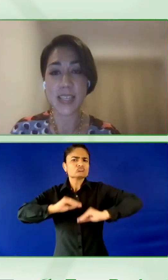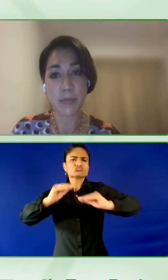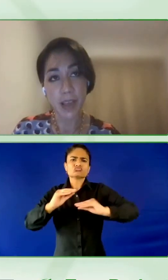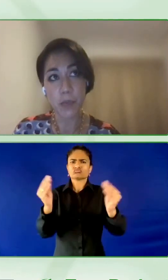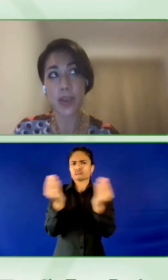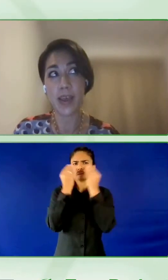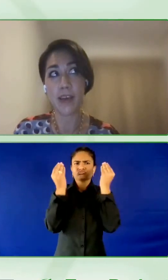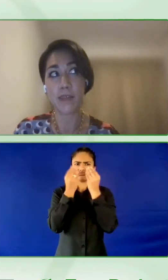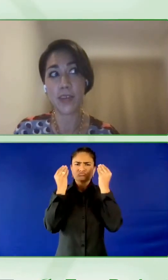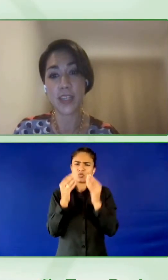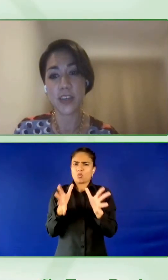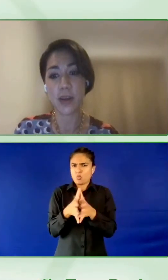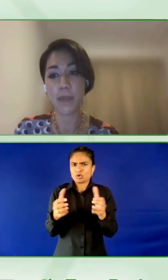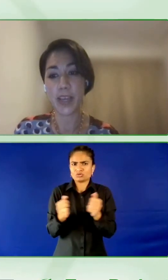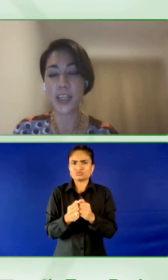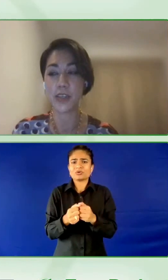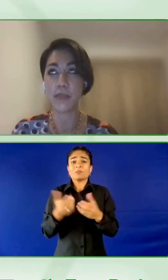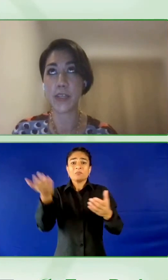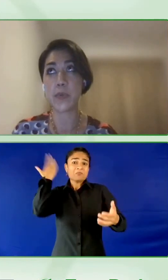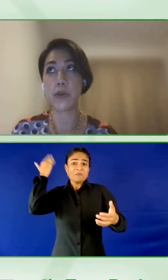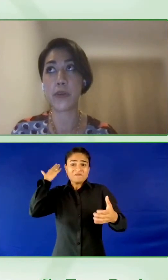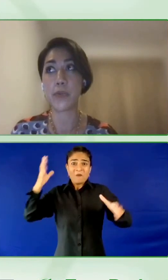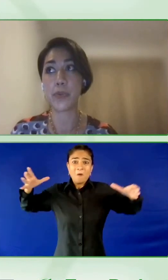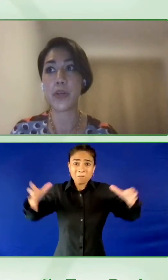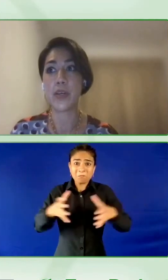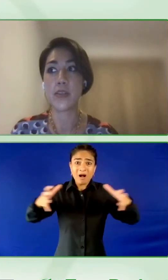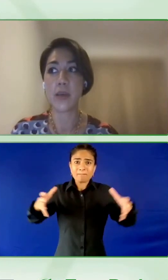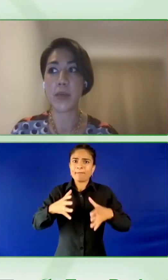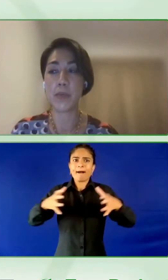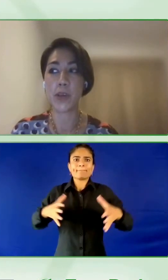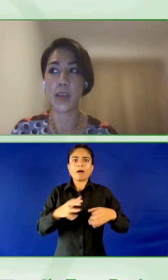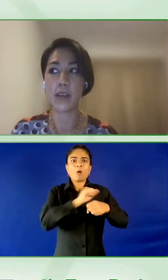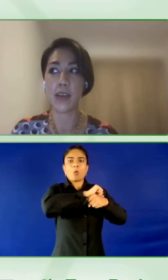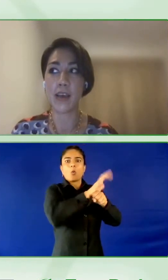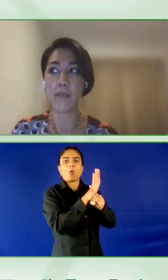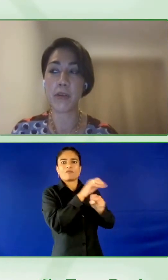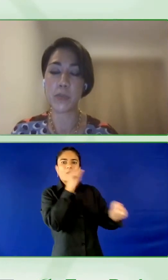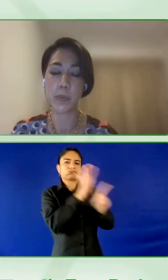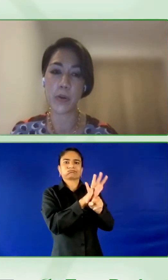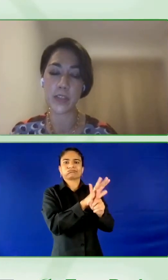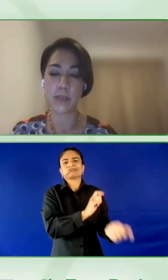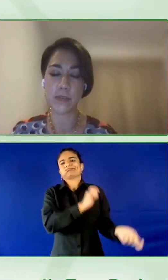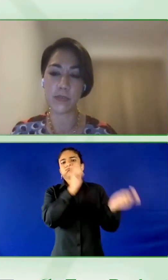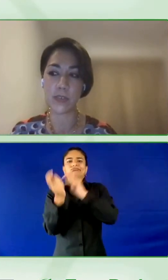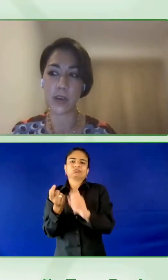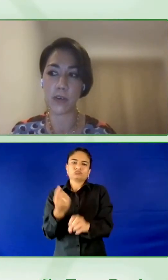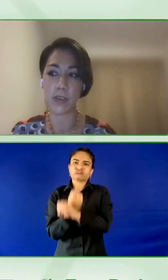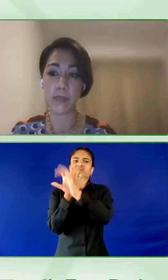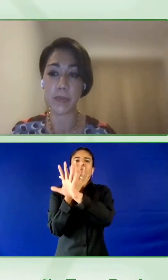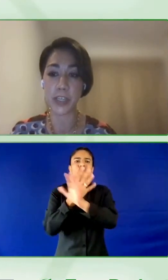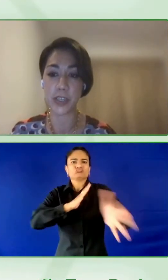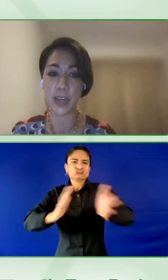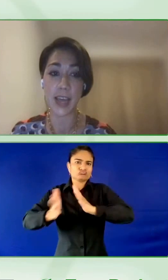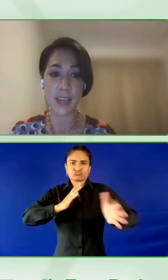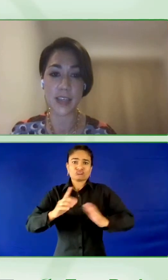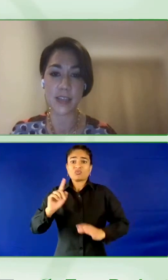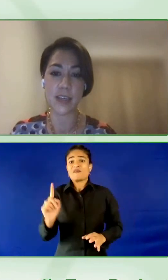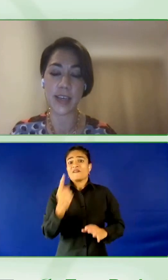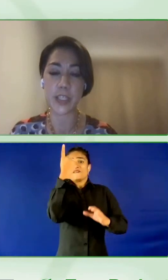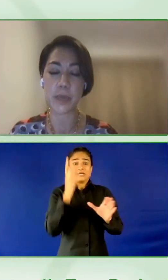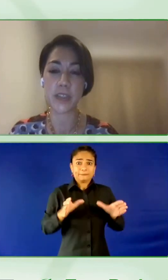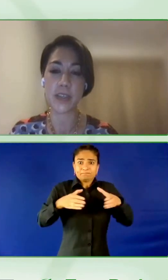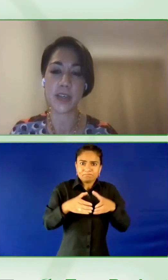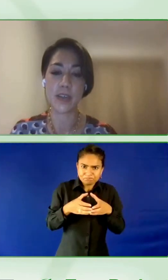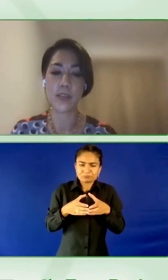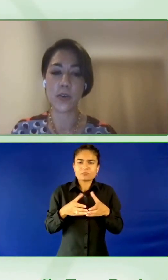And at the same time, we have an Instagram page, a Facebook group, so that people can have multiple points of information and access